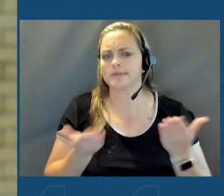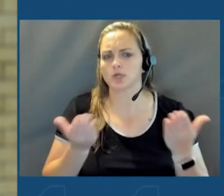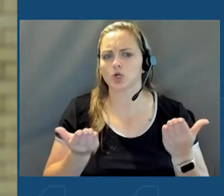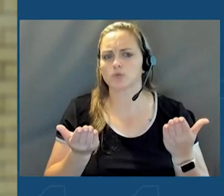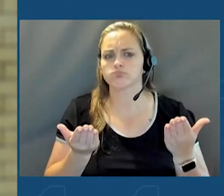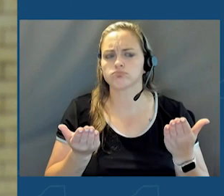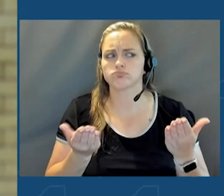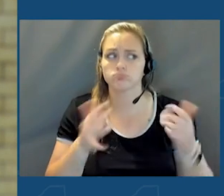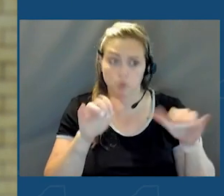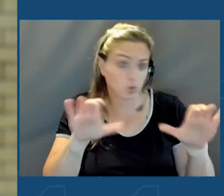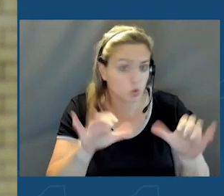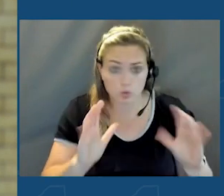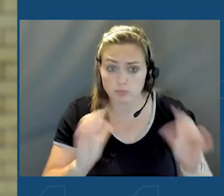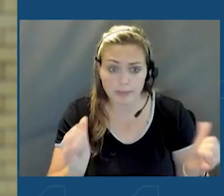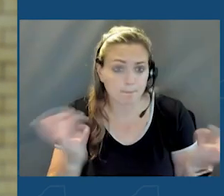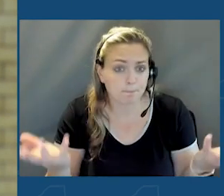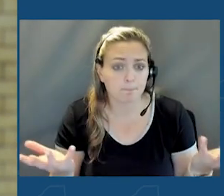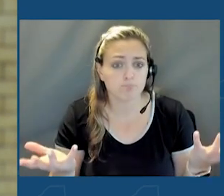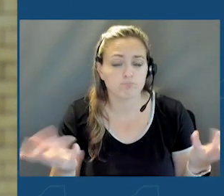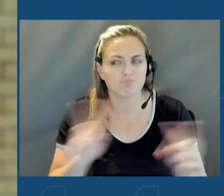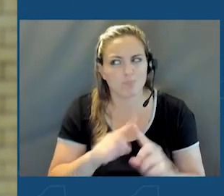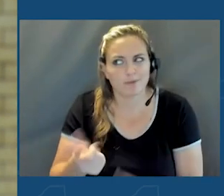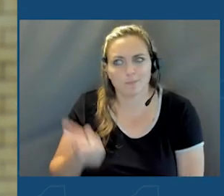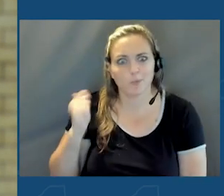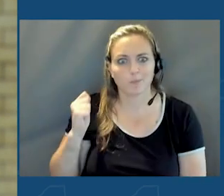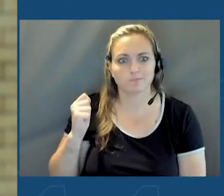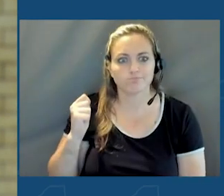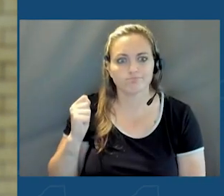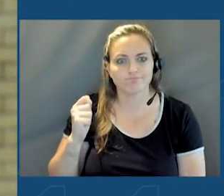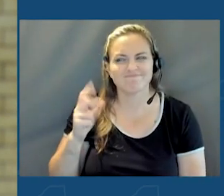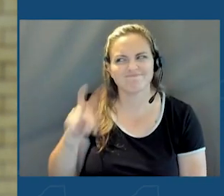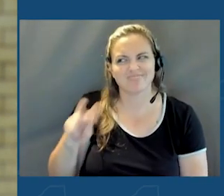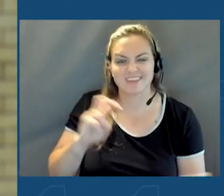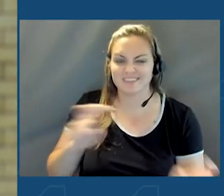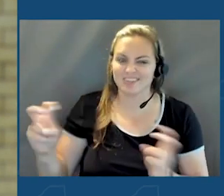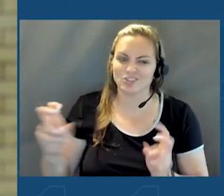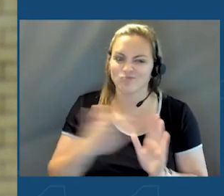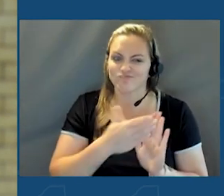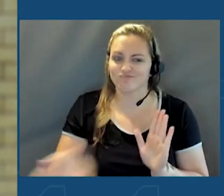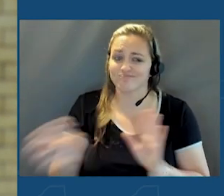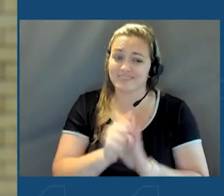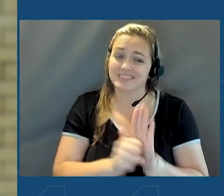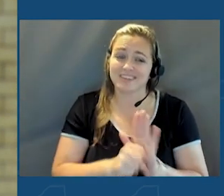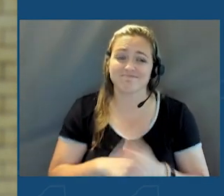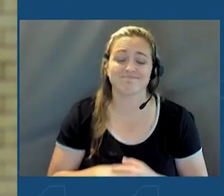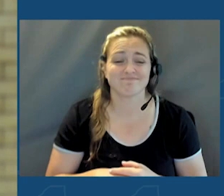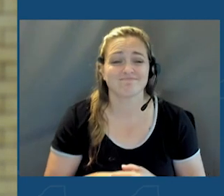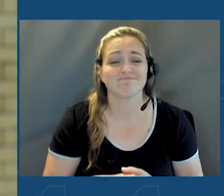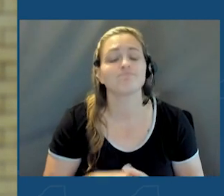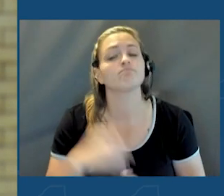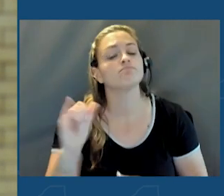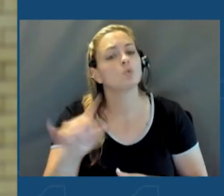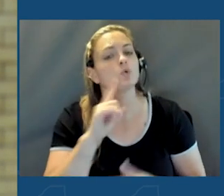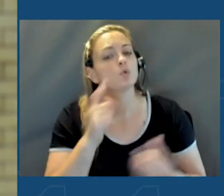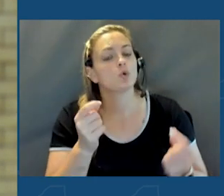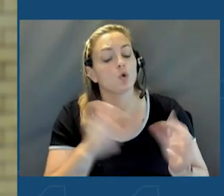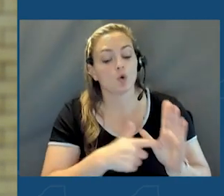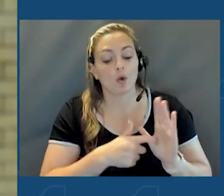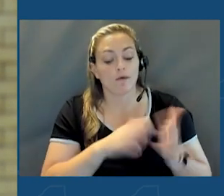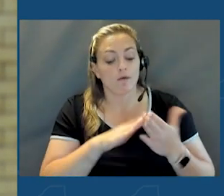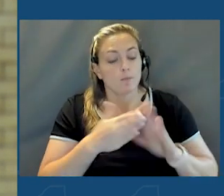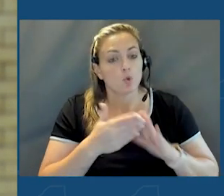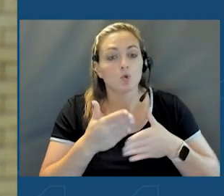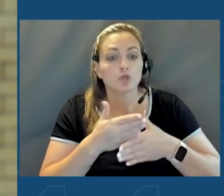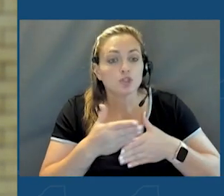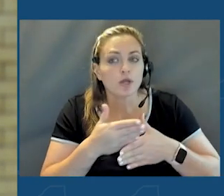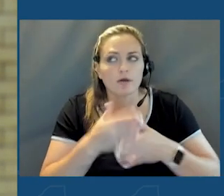could do this, and they just won't. That's part of our problem statewide. So also we're going to require communities to share